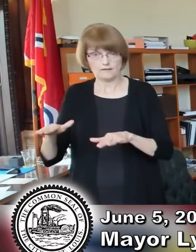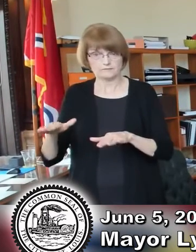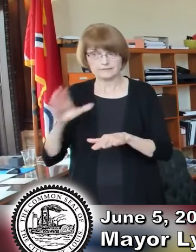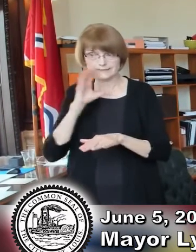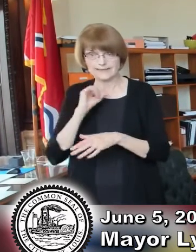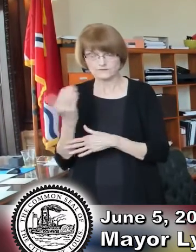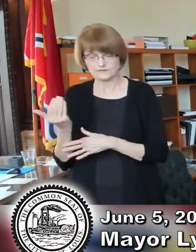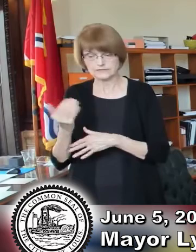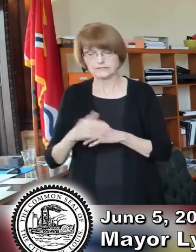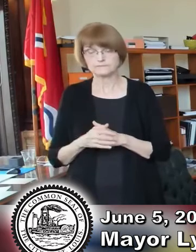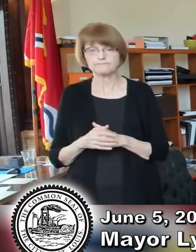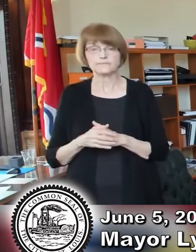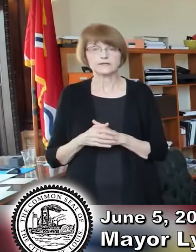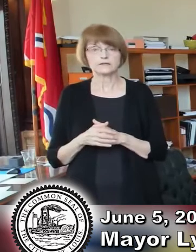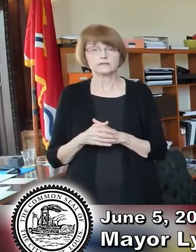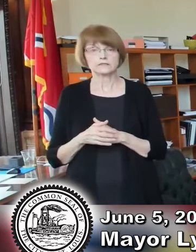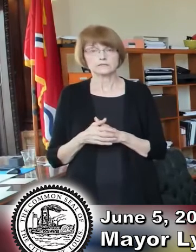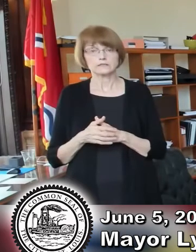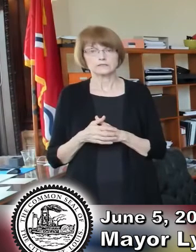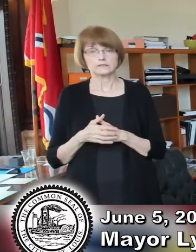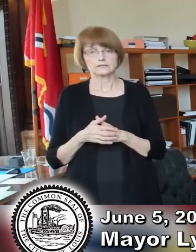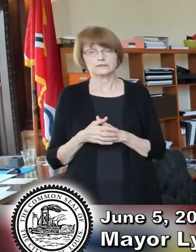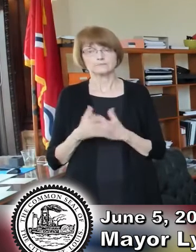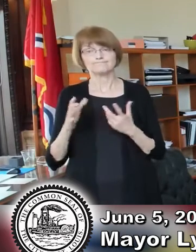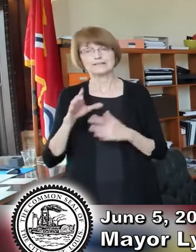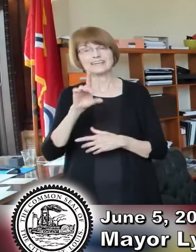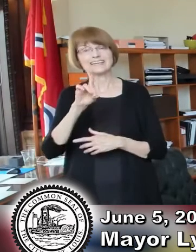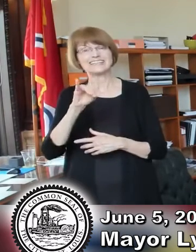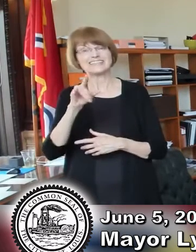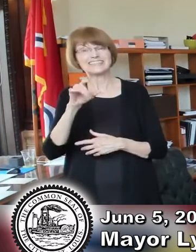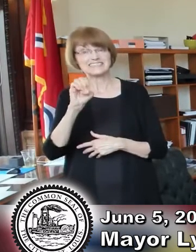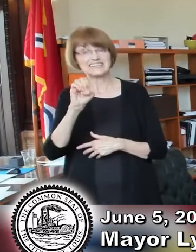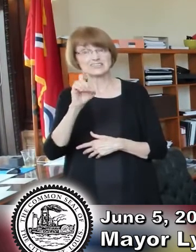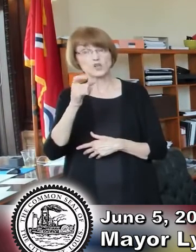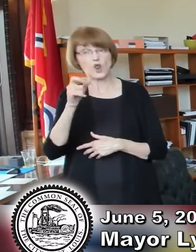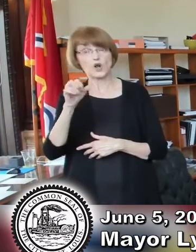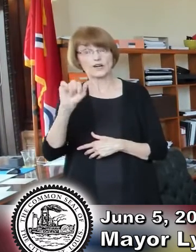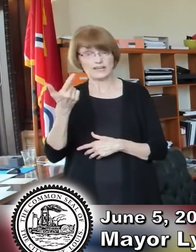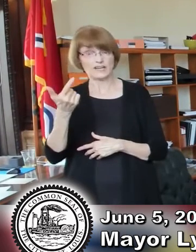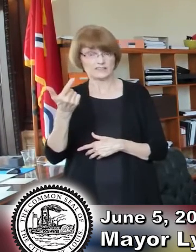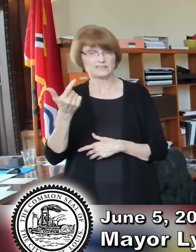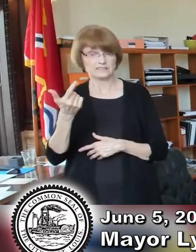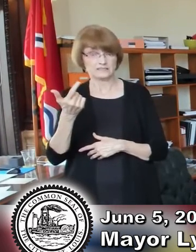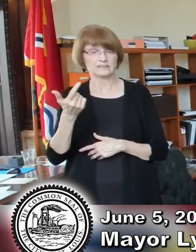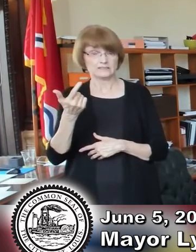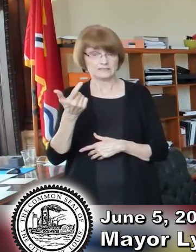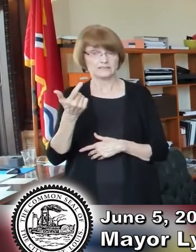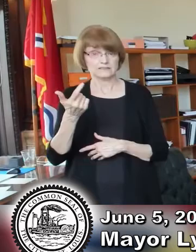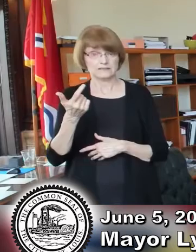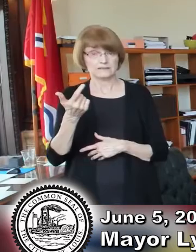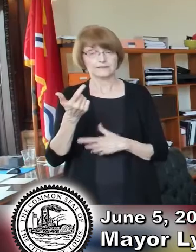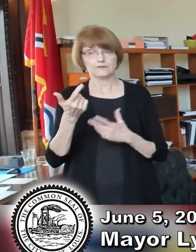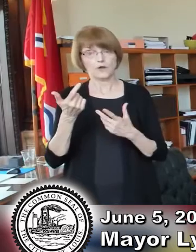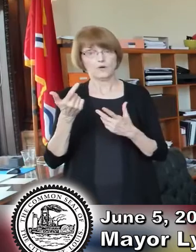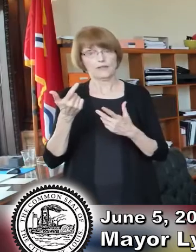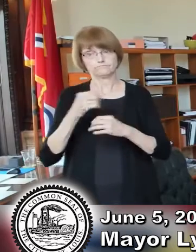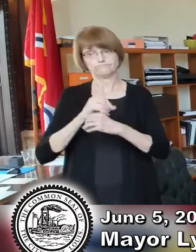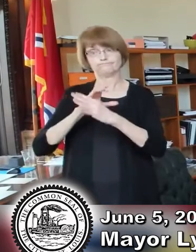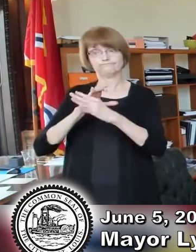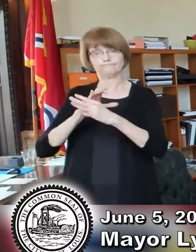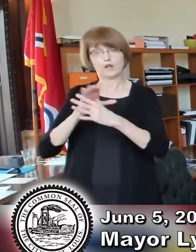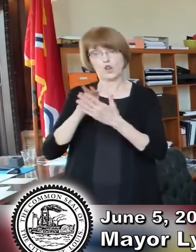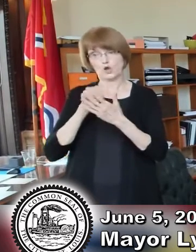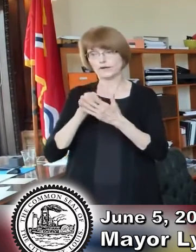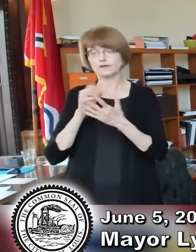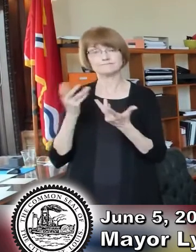and they said with regard to distance learning, that he thought there was a lot more distance than there was learning. I mean, this is hard. Our